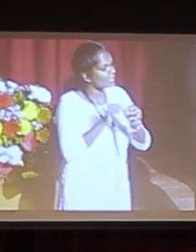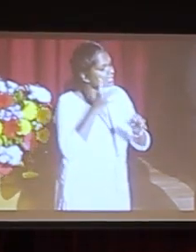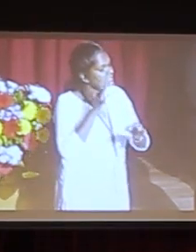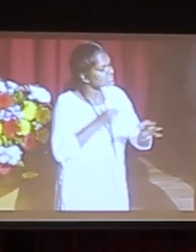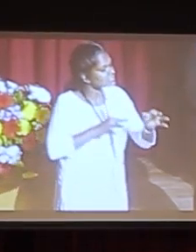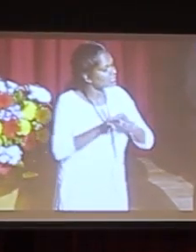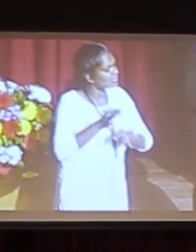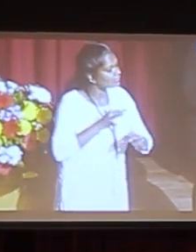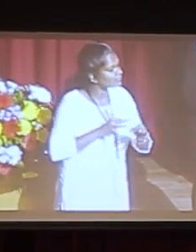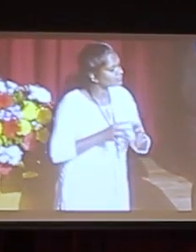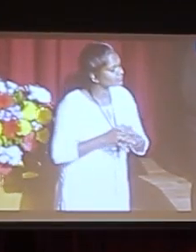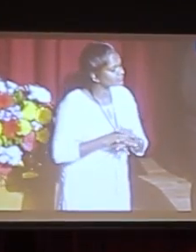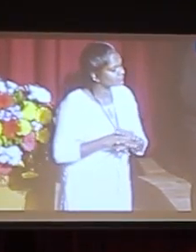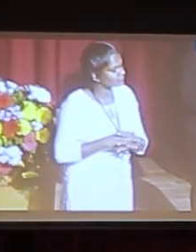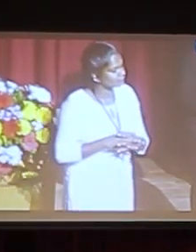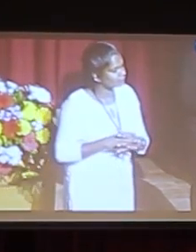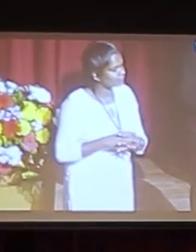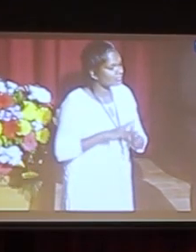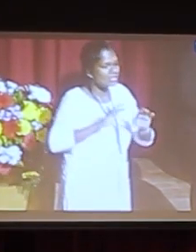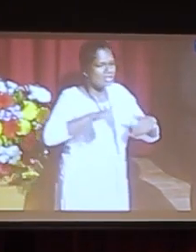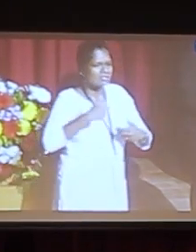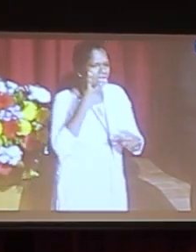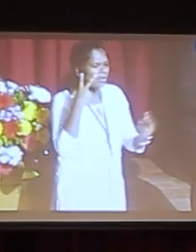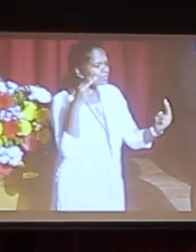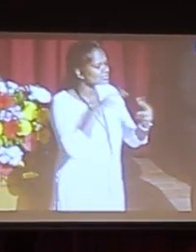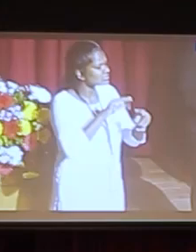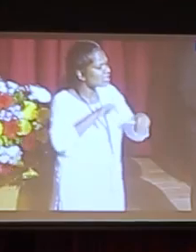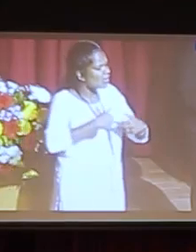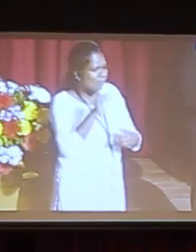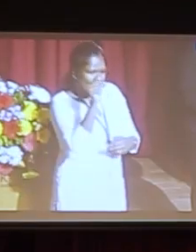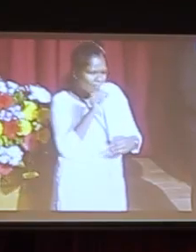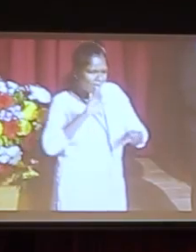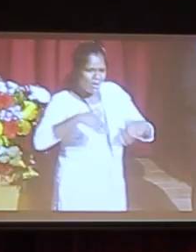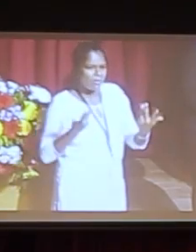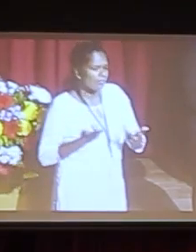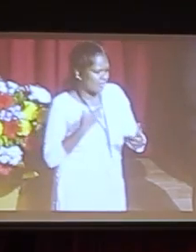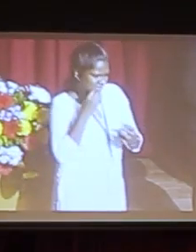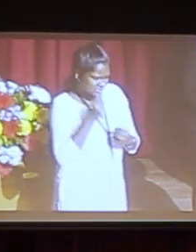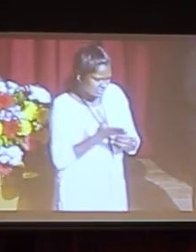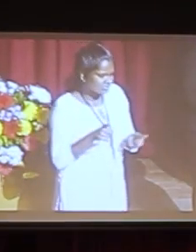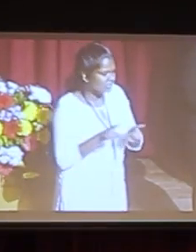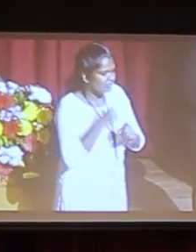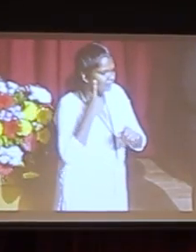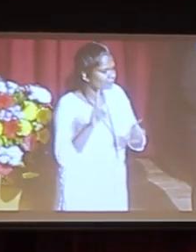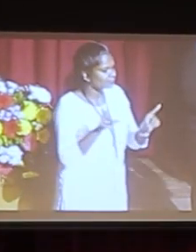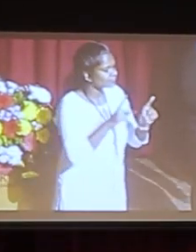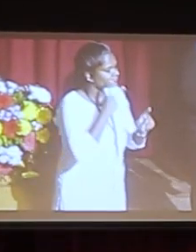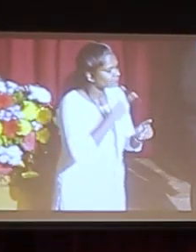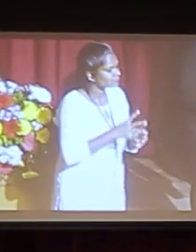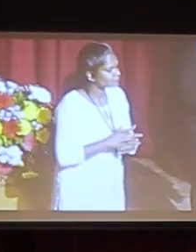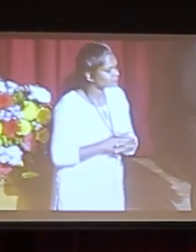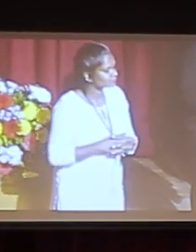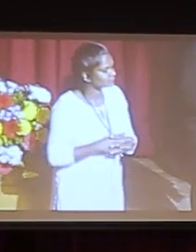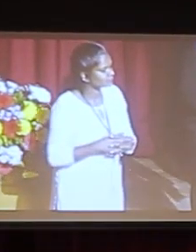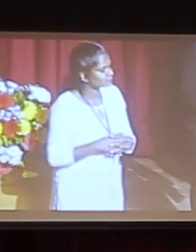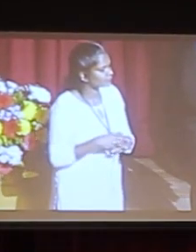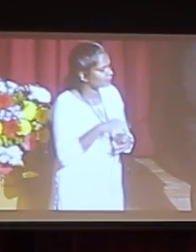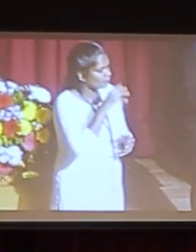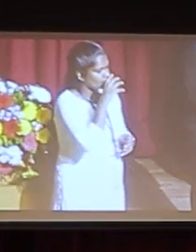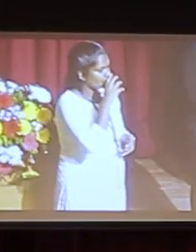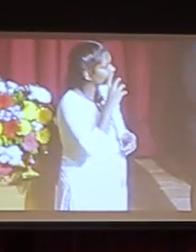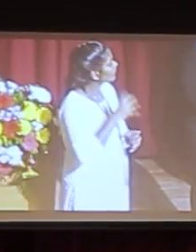heading, Okay, let us see how a math equation is read using a screen reader. clickable m squared